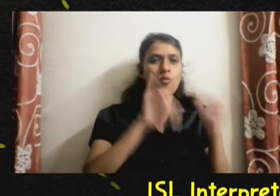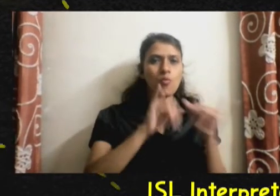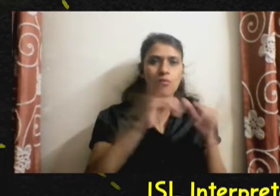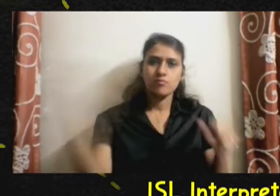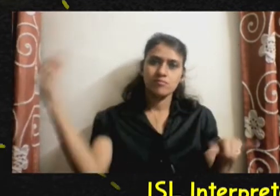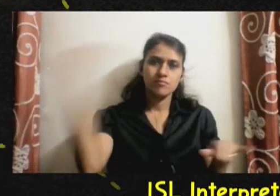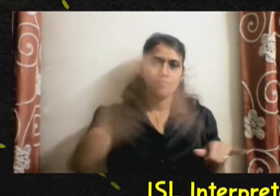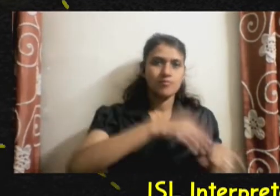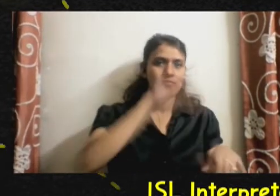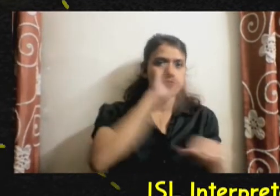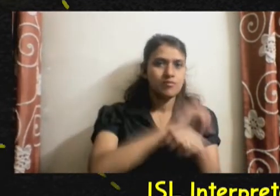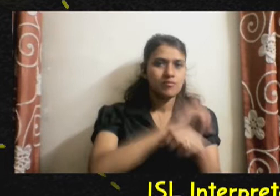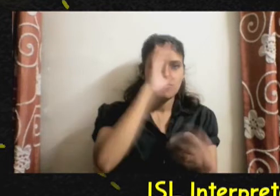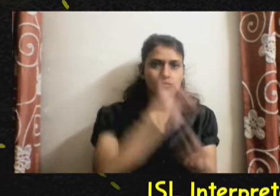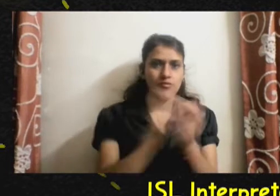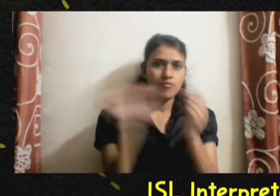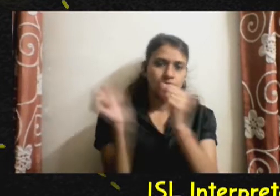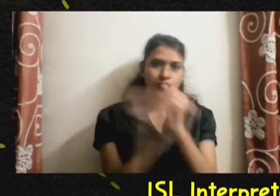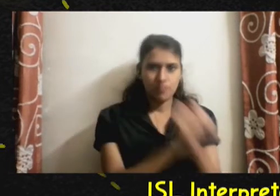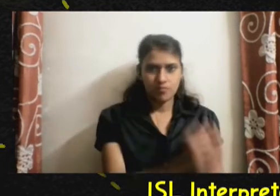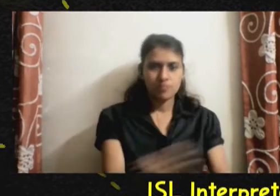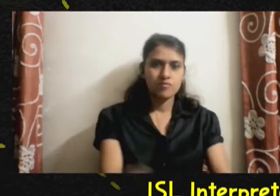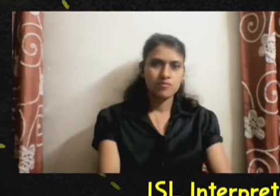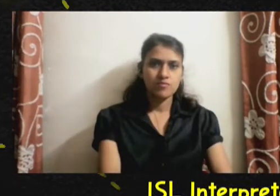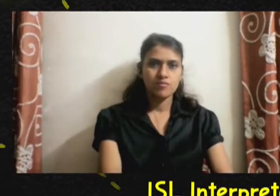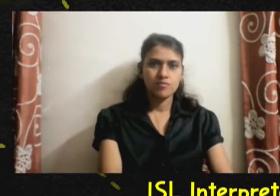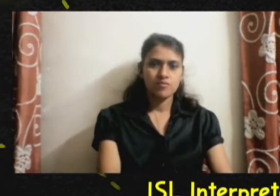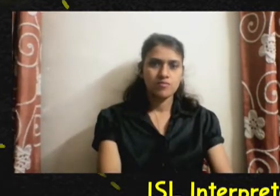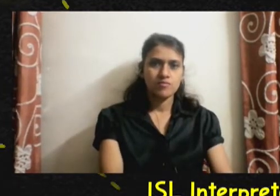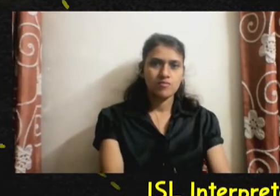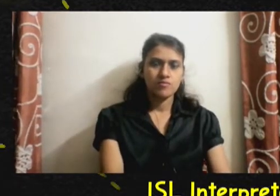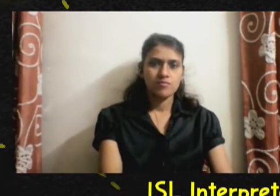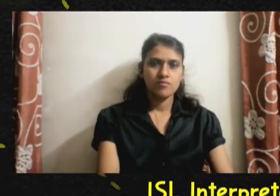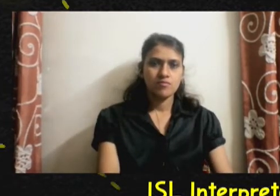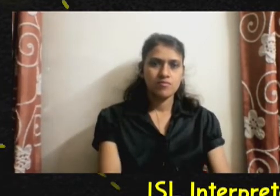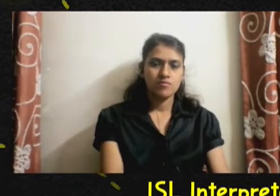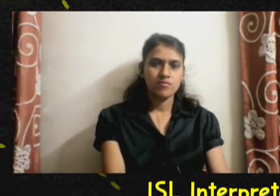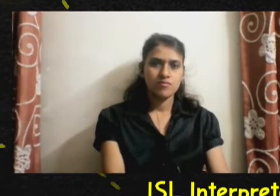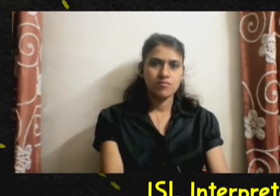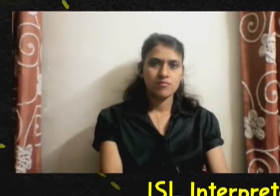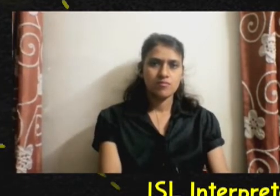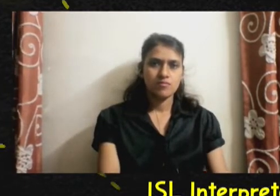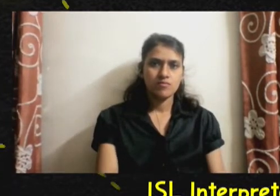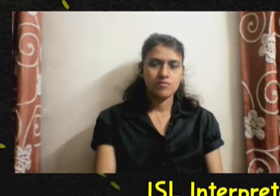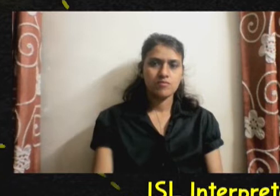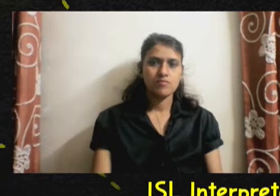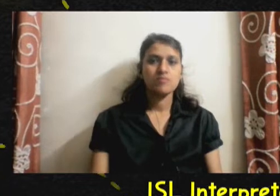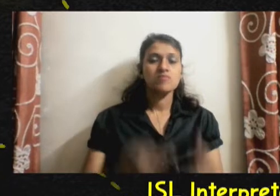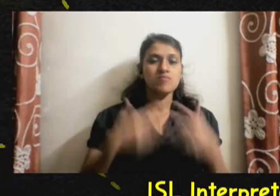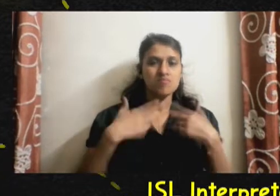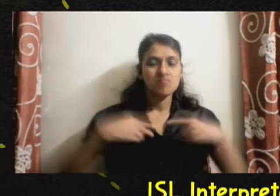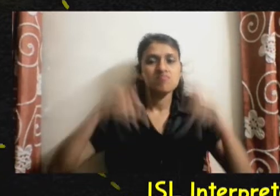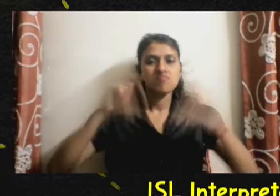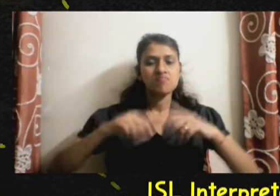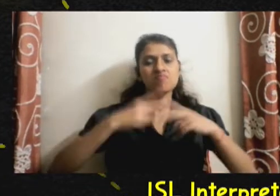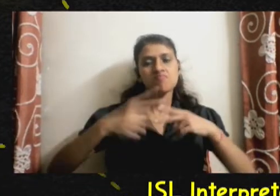be rescinded. And he has moved on to a legal case, etc. But just